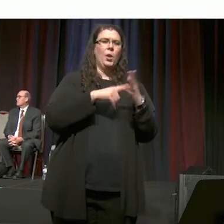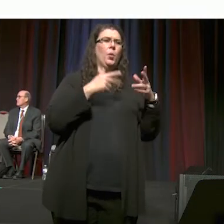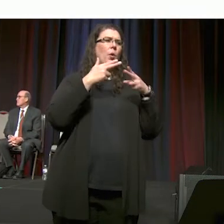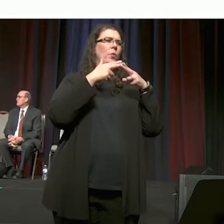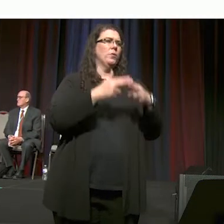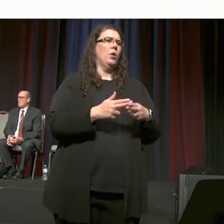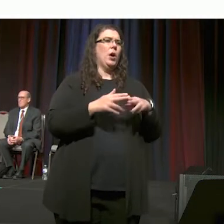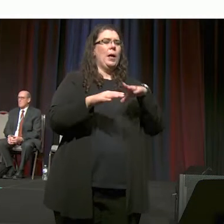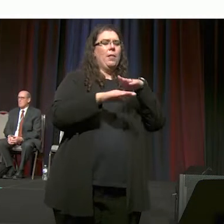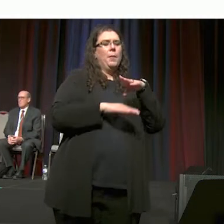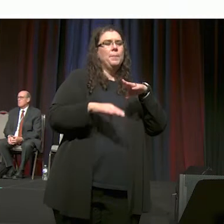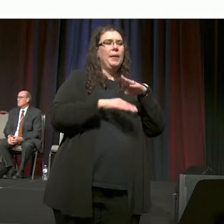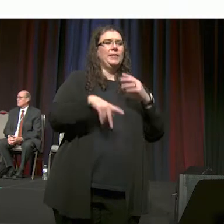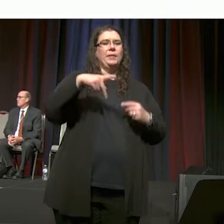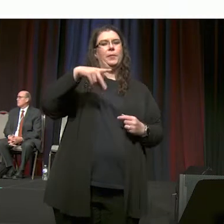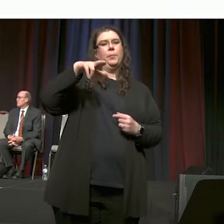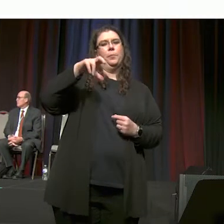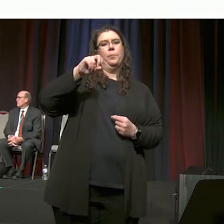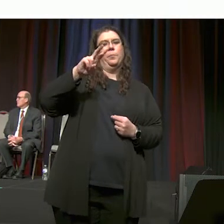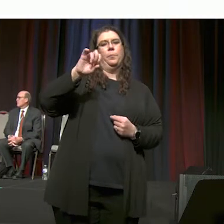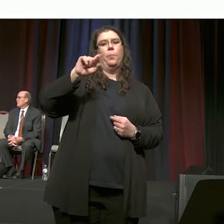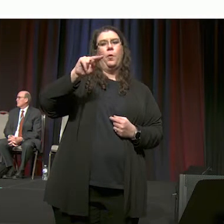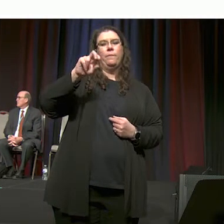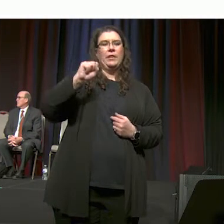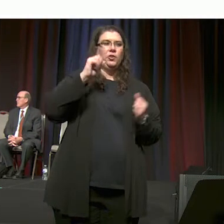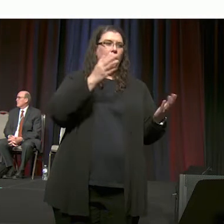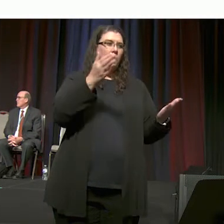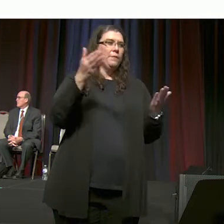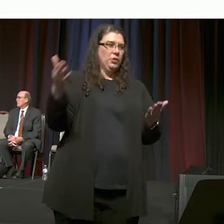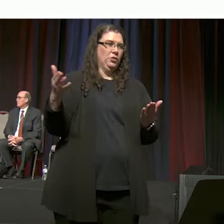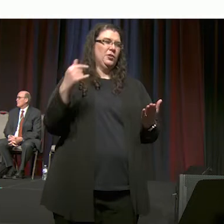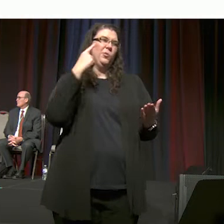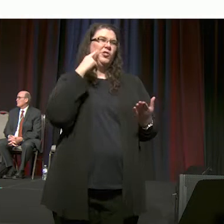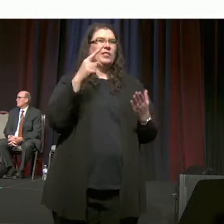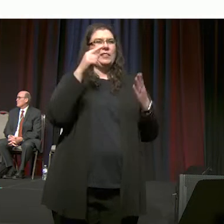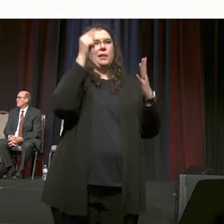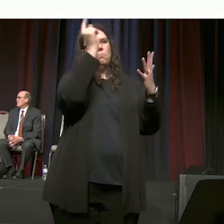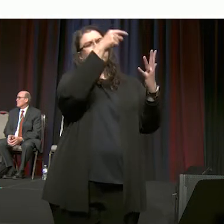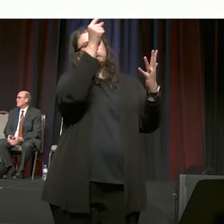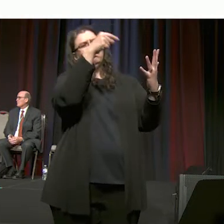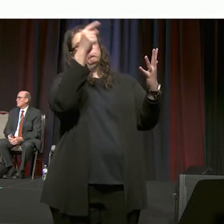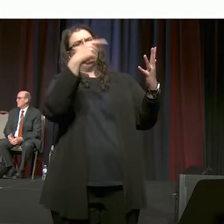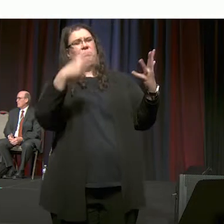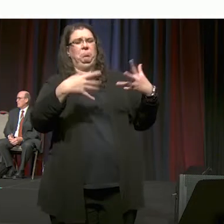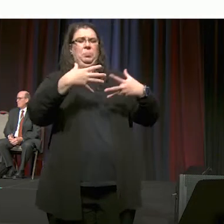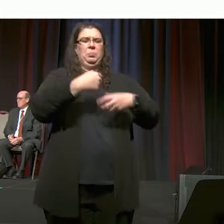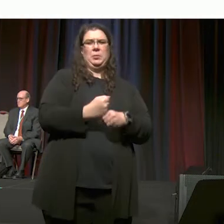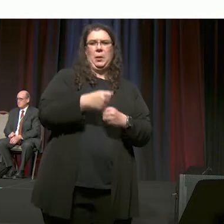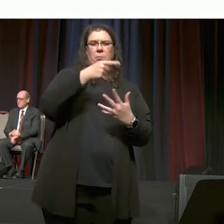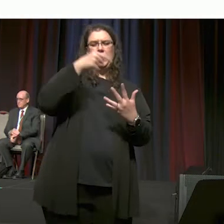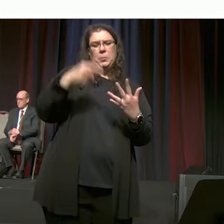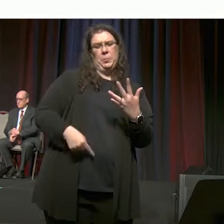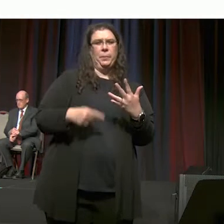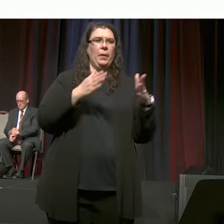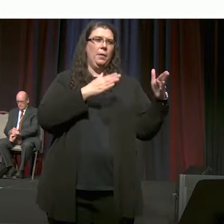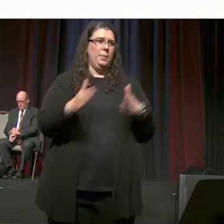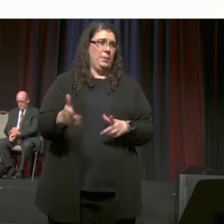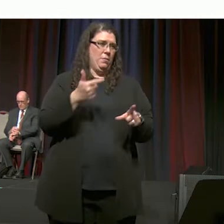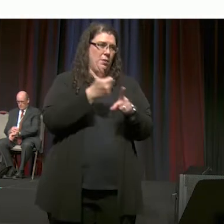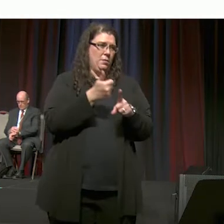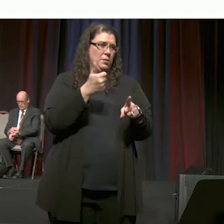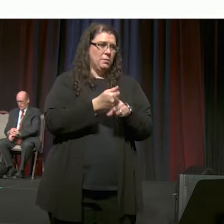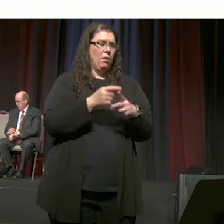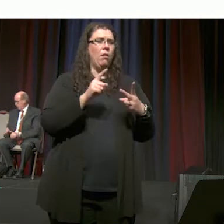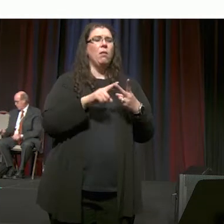the basic provisions, which is an outline, a summary of the plan, and also a list of all of